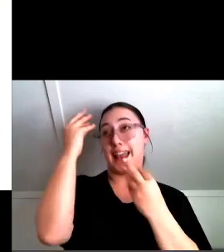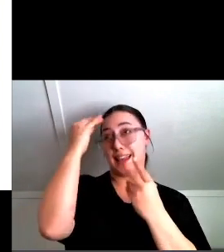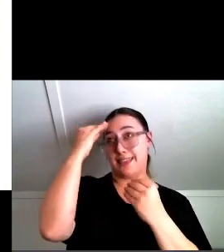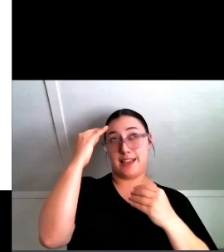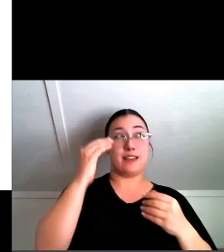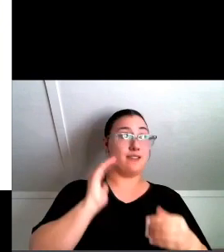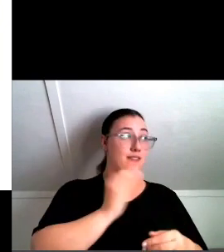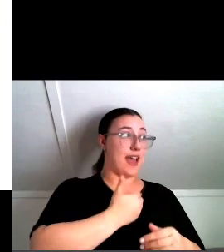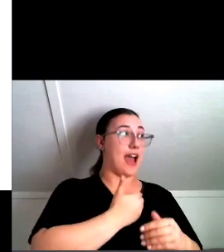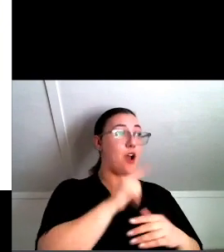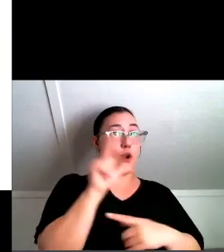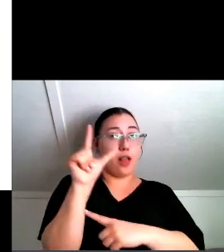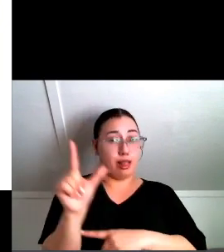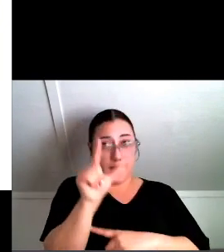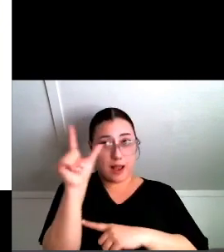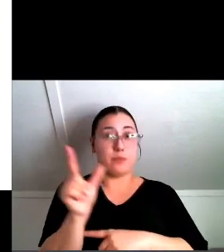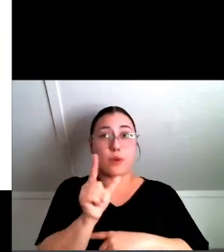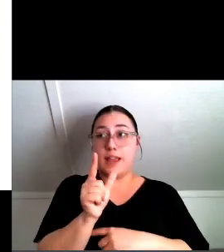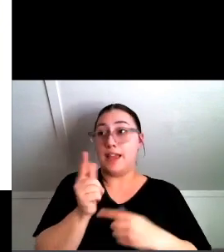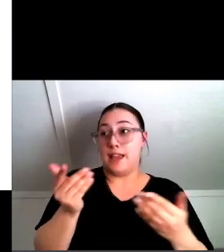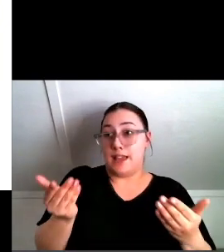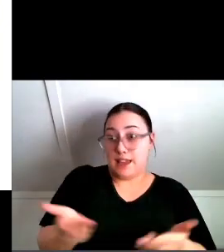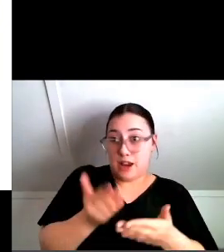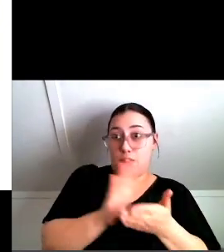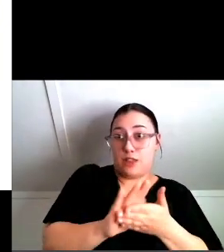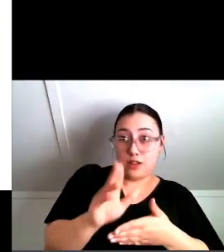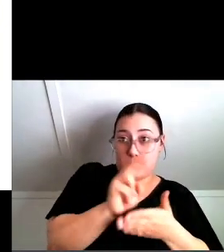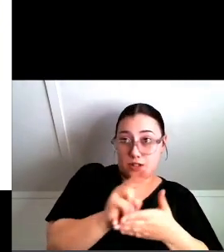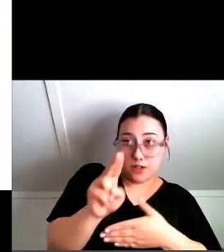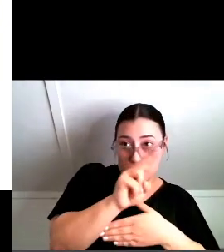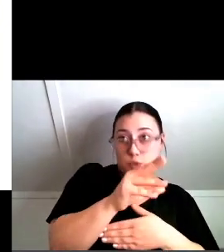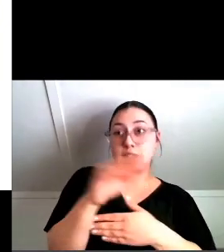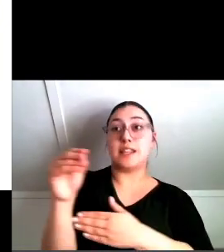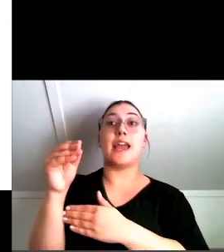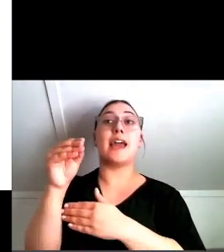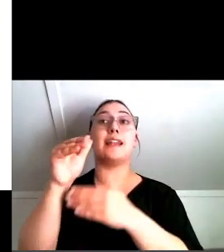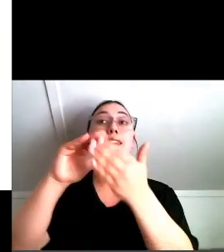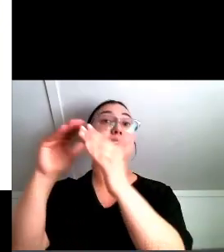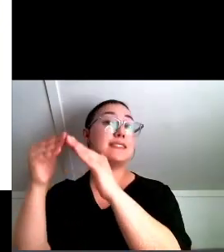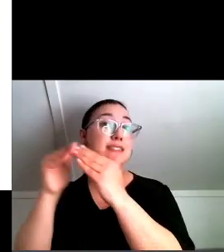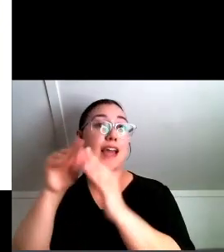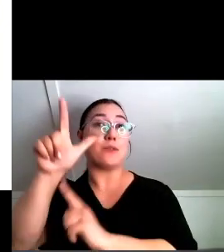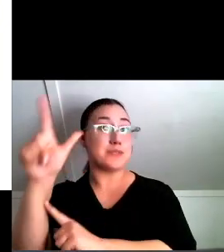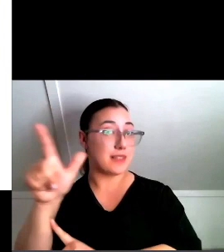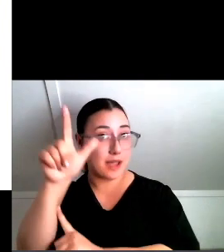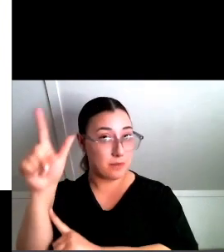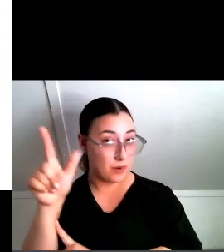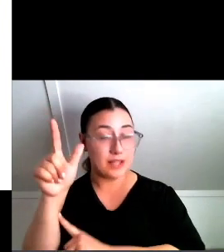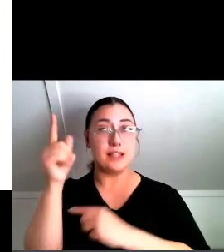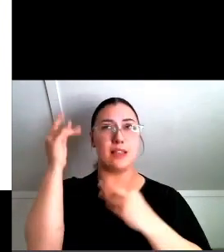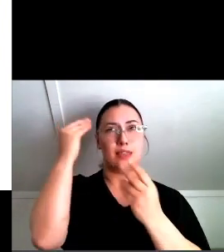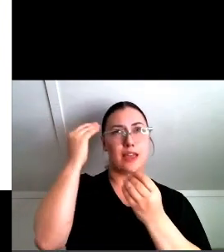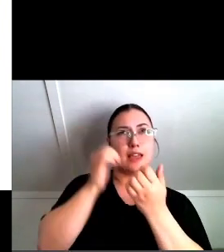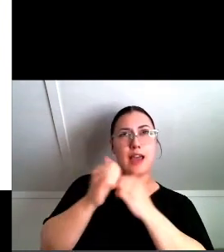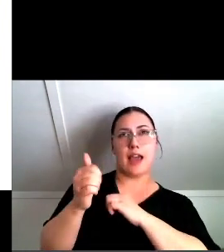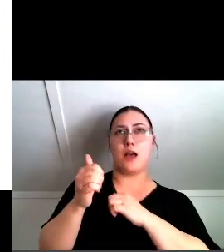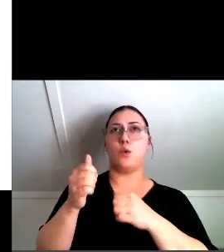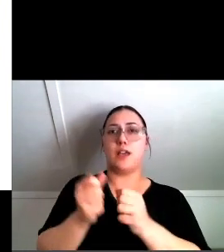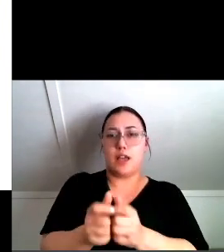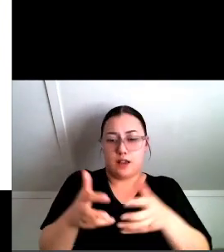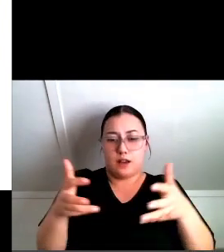archives as a resource that could transform the narrative that's being explained about Black people in Central